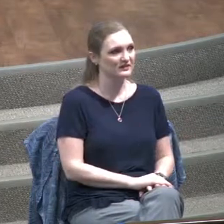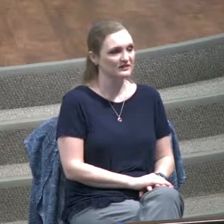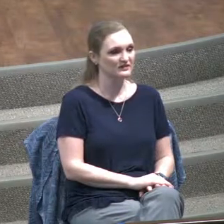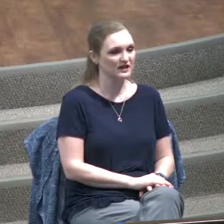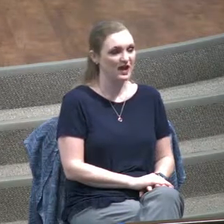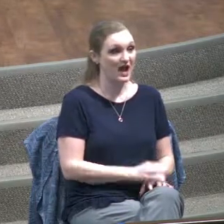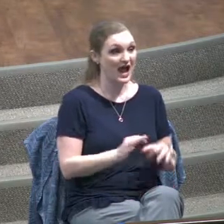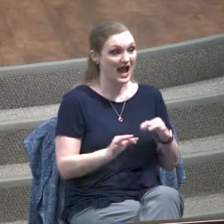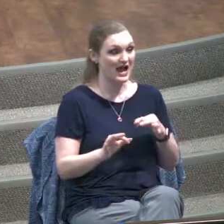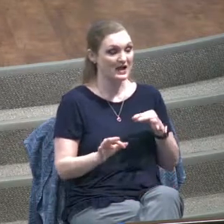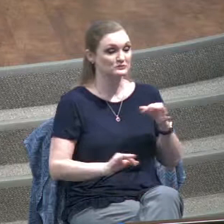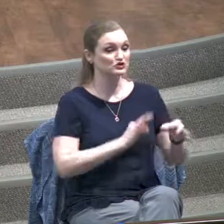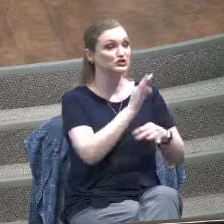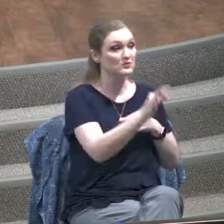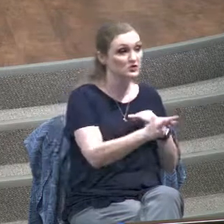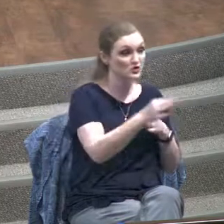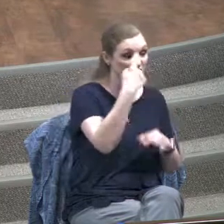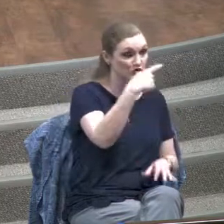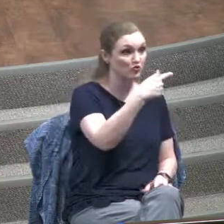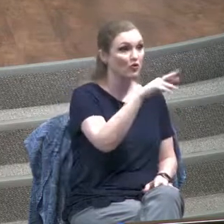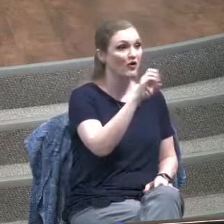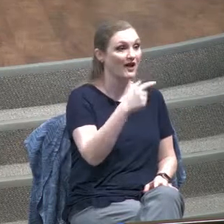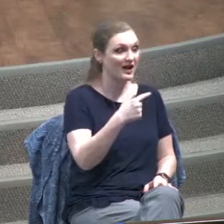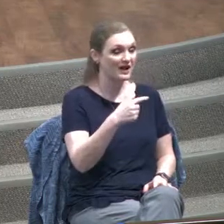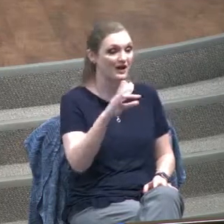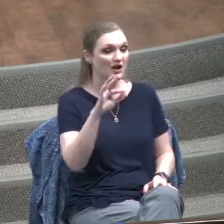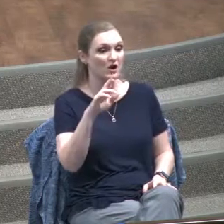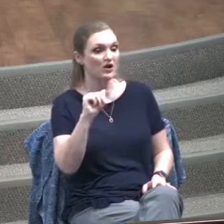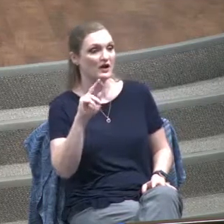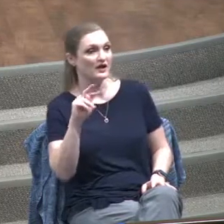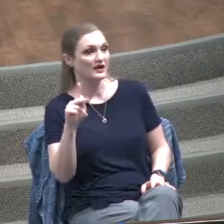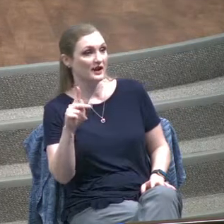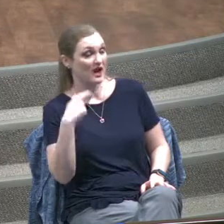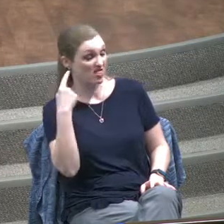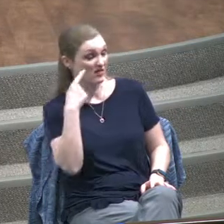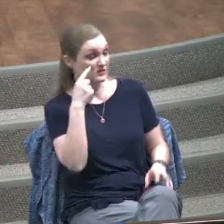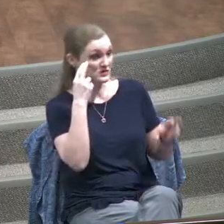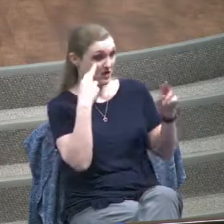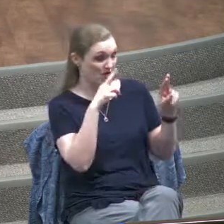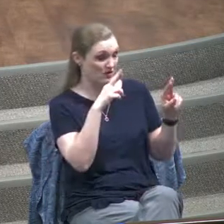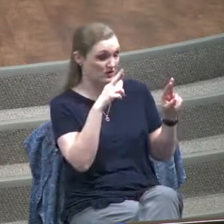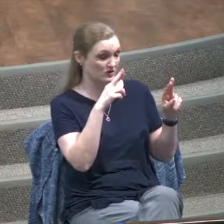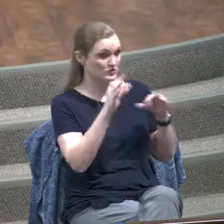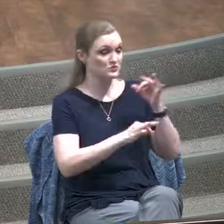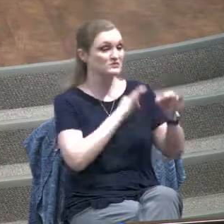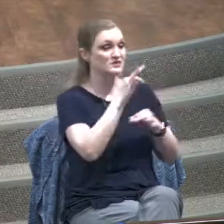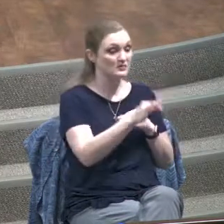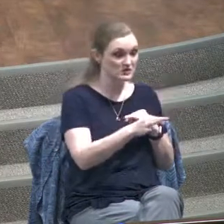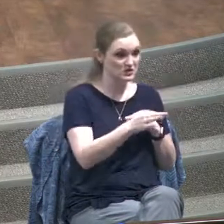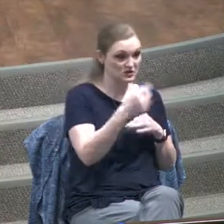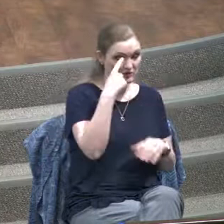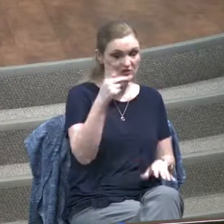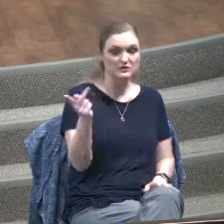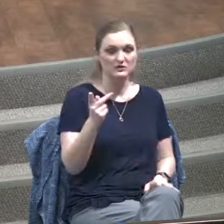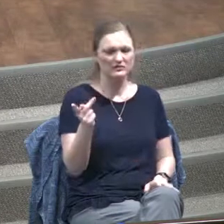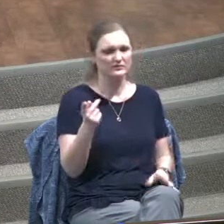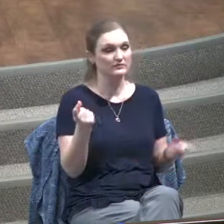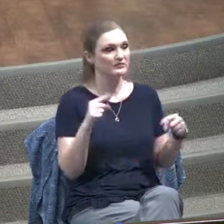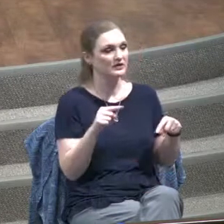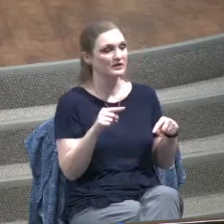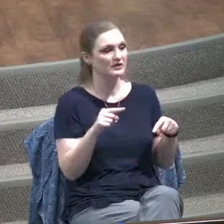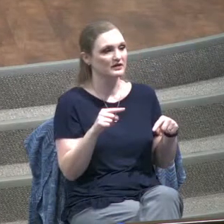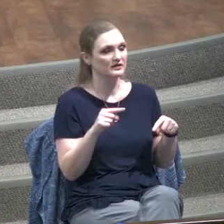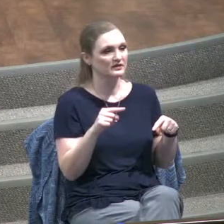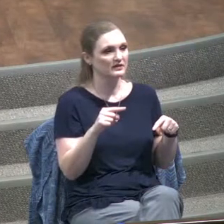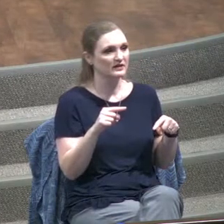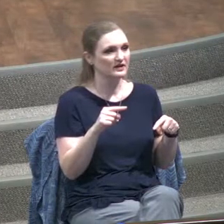substituting for Greg and Frank. And I thought it was quite an honor to substitute for those guys. But when I happen to look, I'm